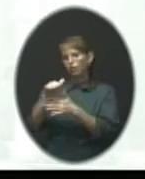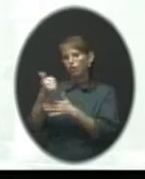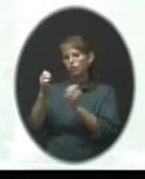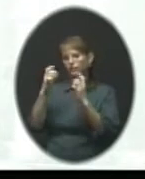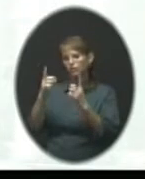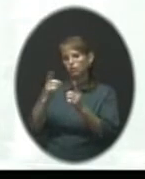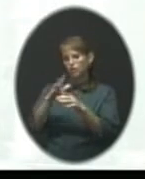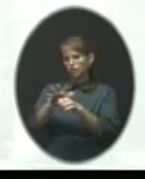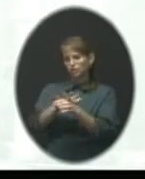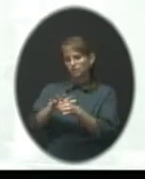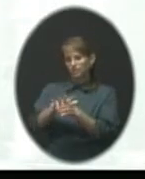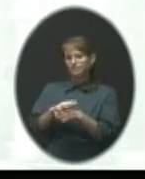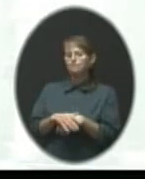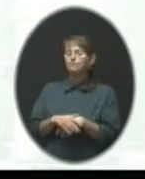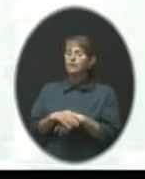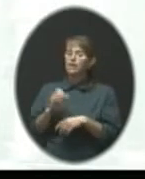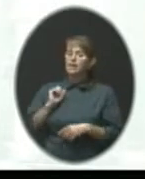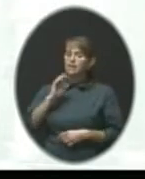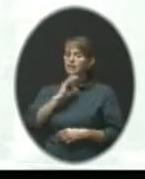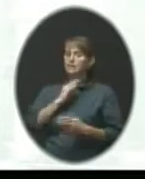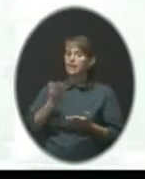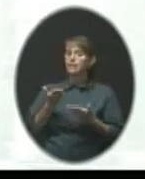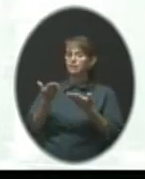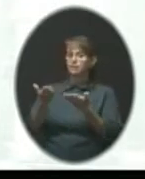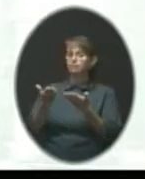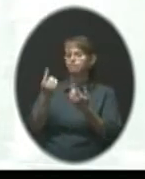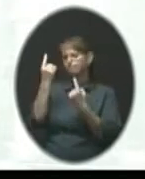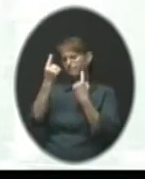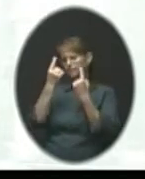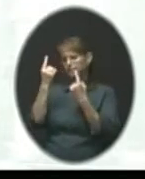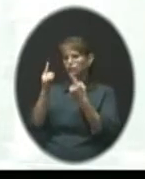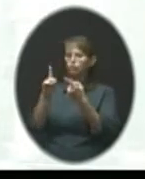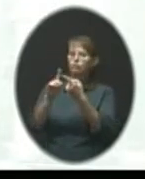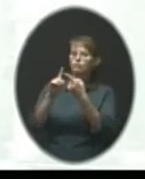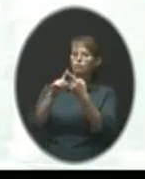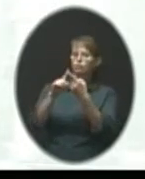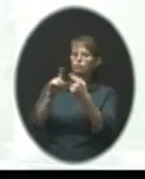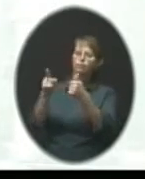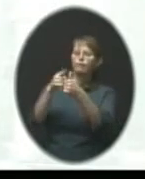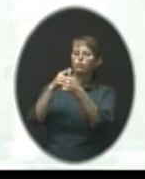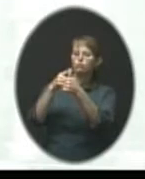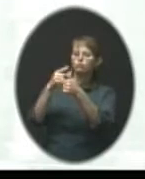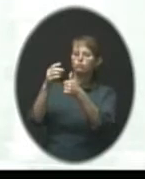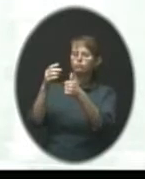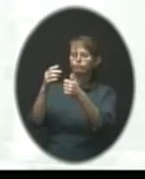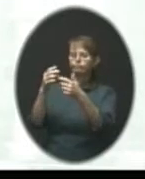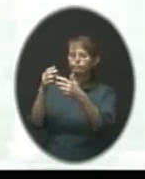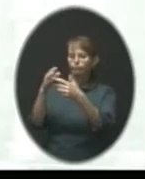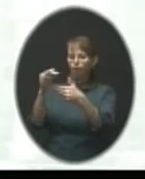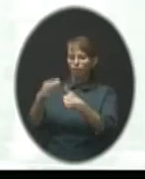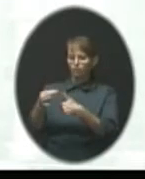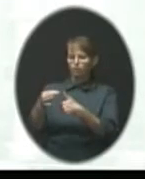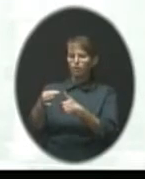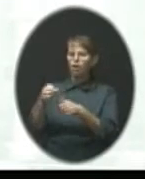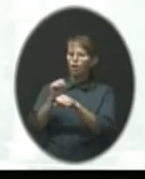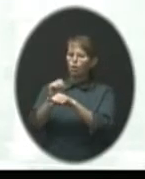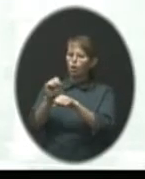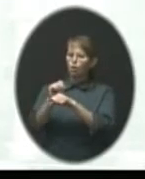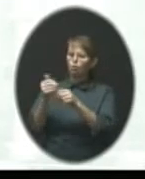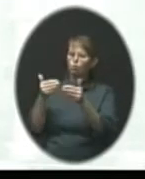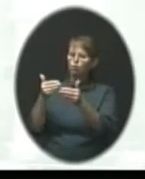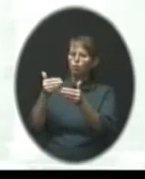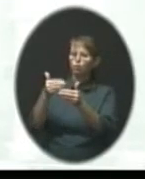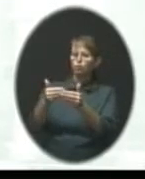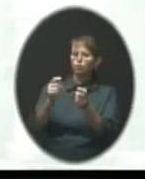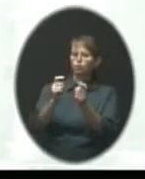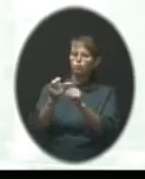report, staff's recommendation is that you consider option one and work towards revitalization components that are listed